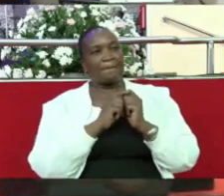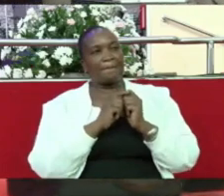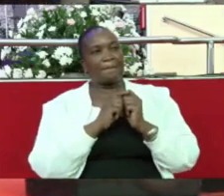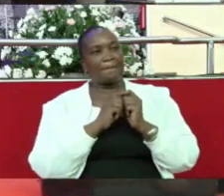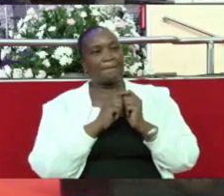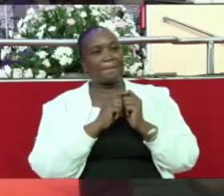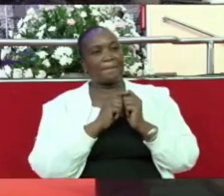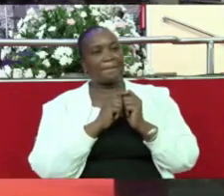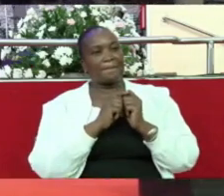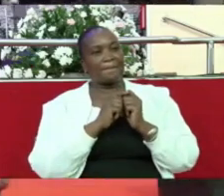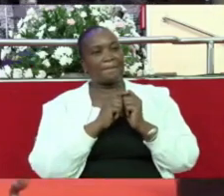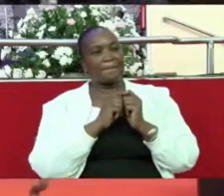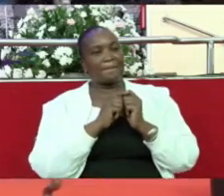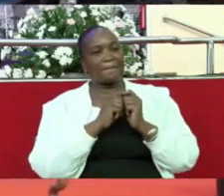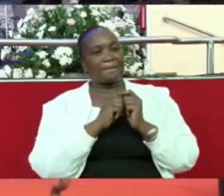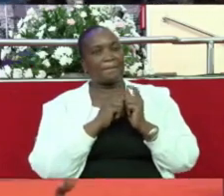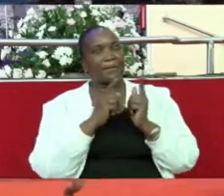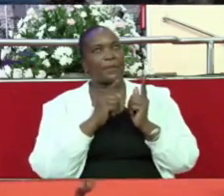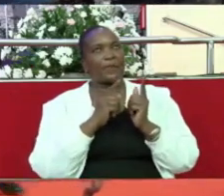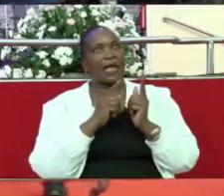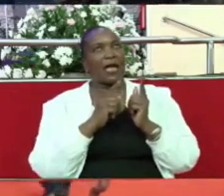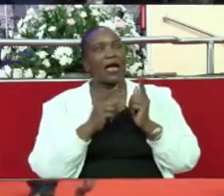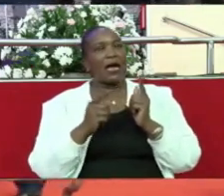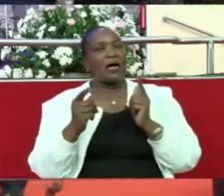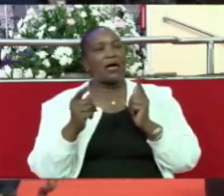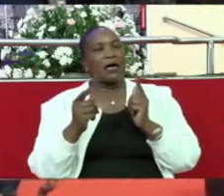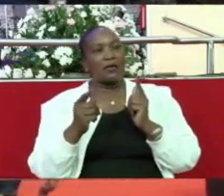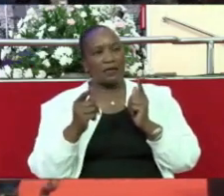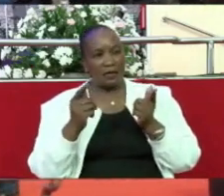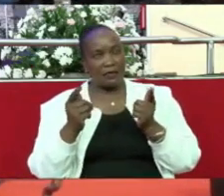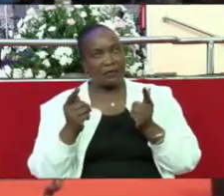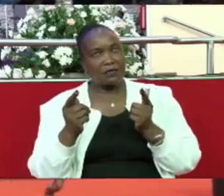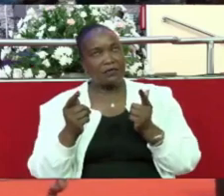someone is being sought to replace you.